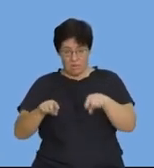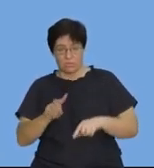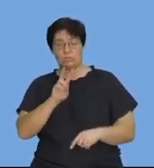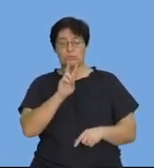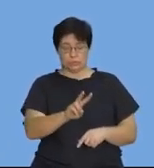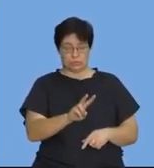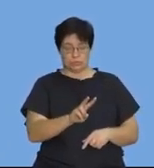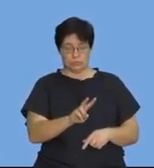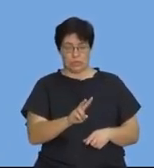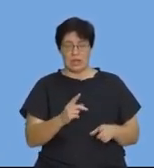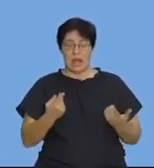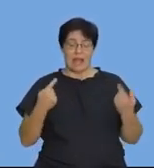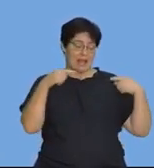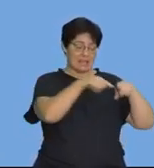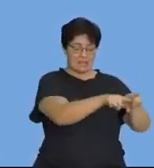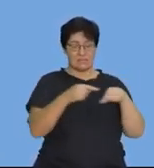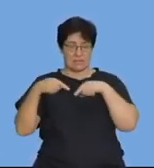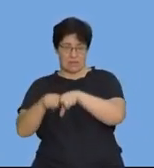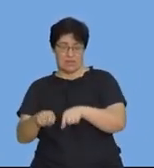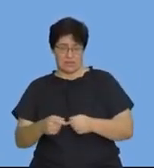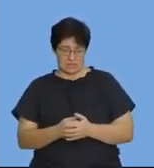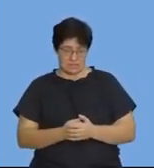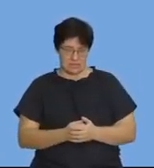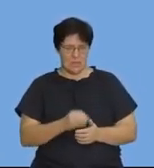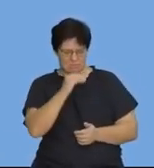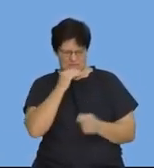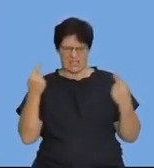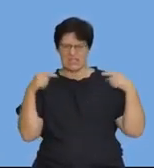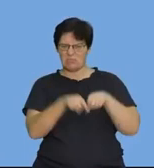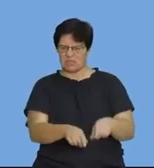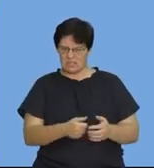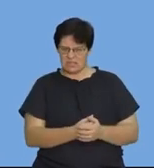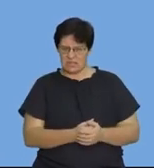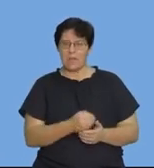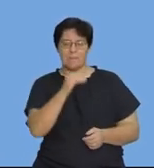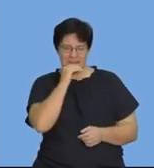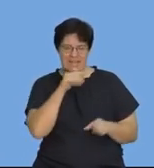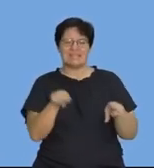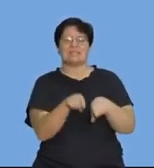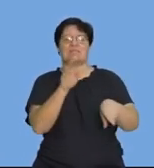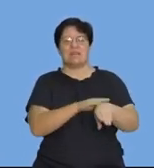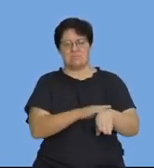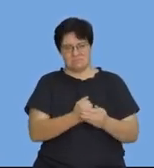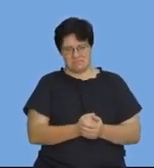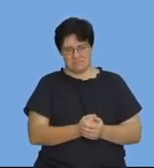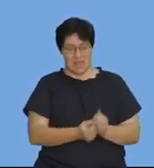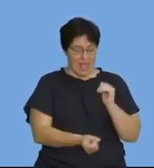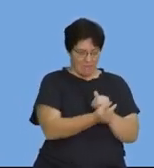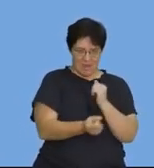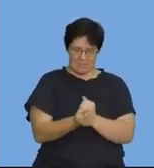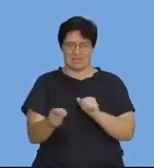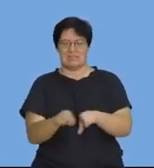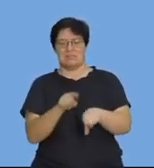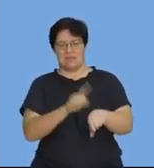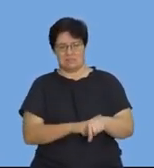2 equations simultaneously. What does simultaneously mean? At the same time, concurrently,